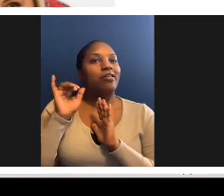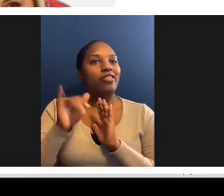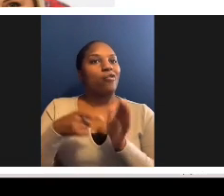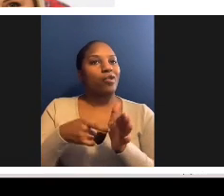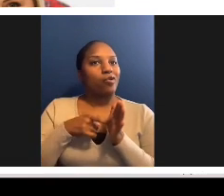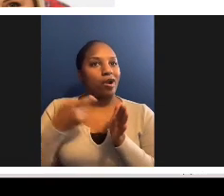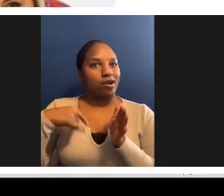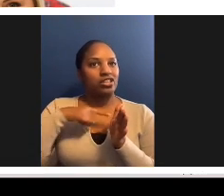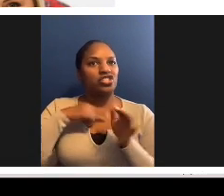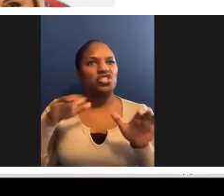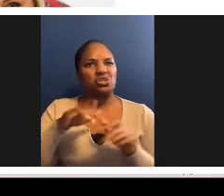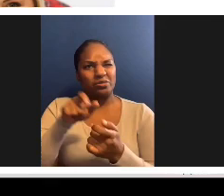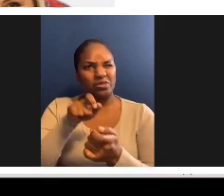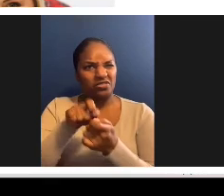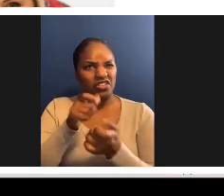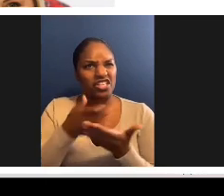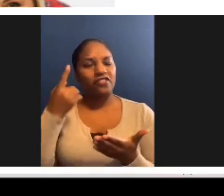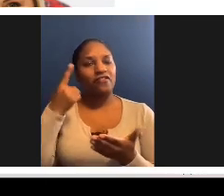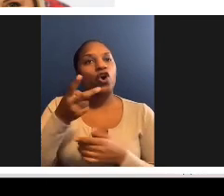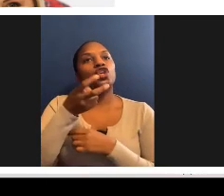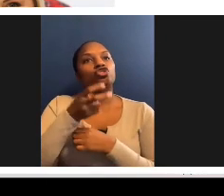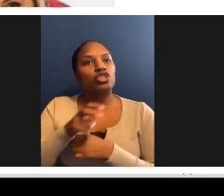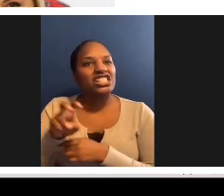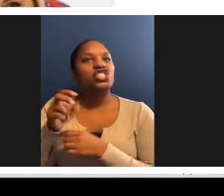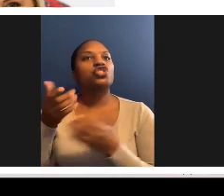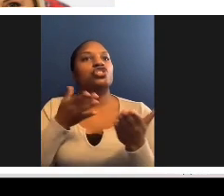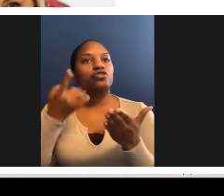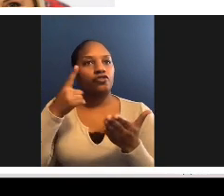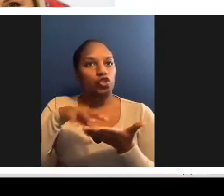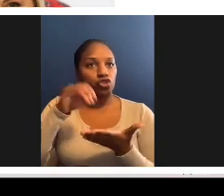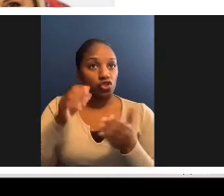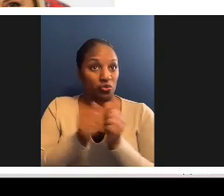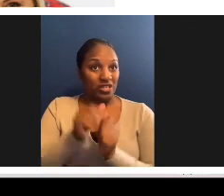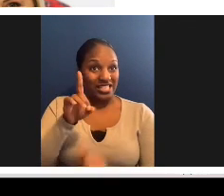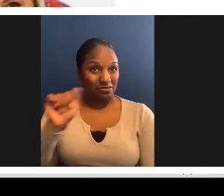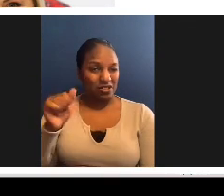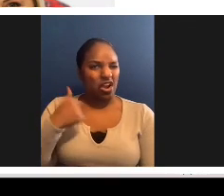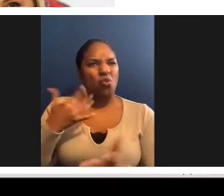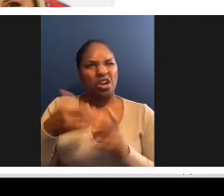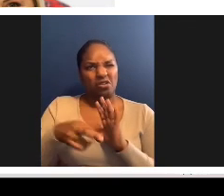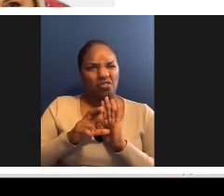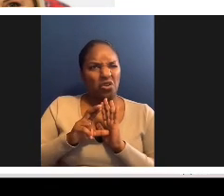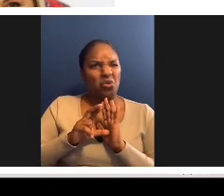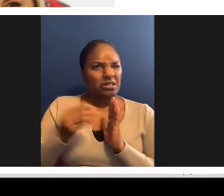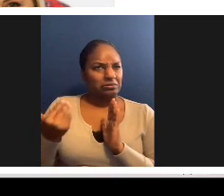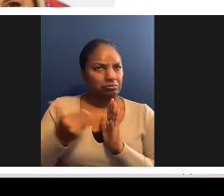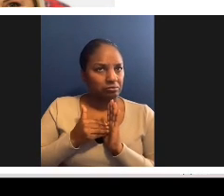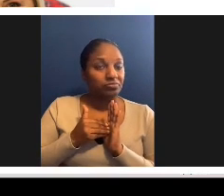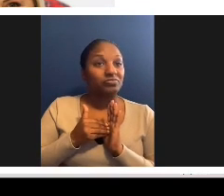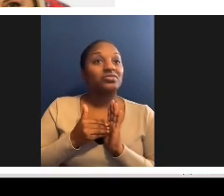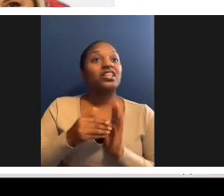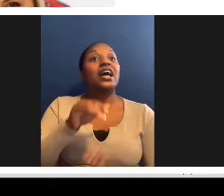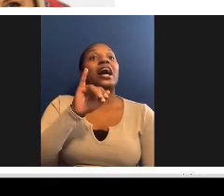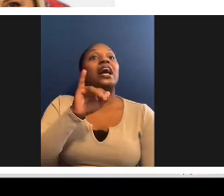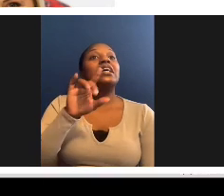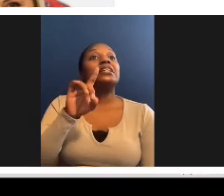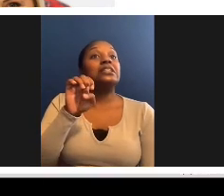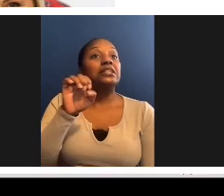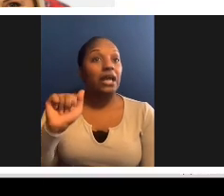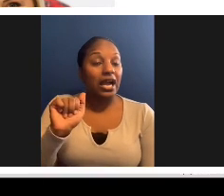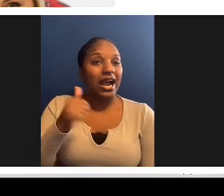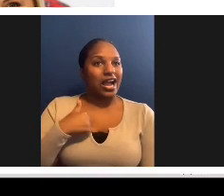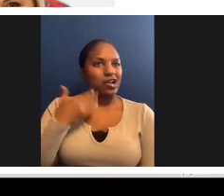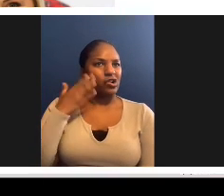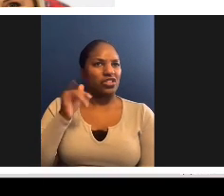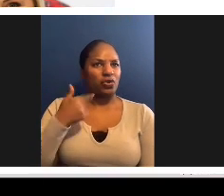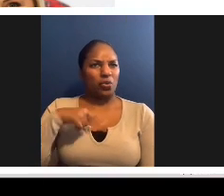us to do certain things for transition services for students with disabilities. So I'd just like to review that quickly. In IDEA, I know that we have